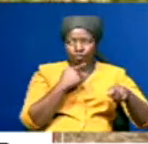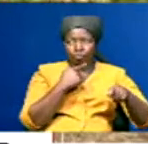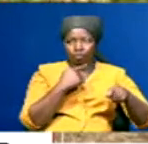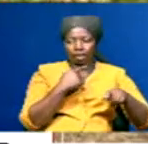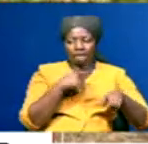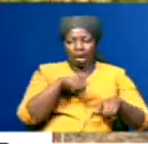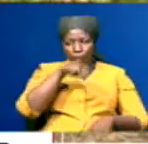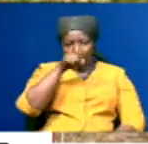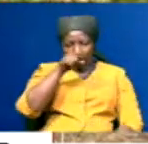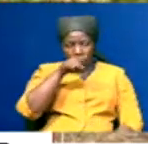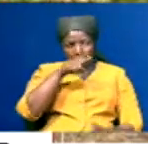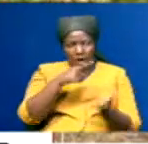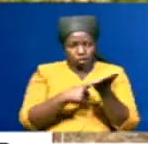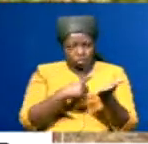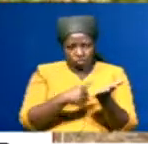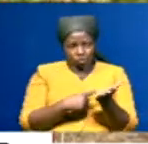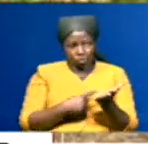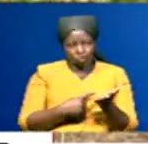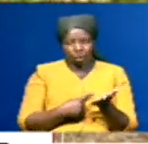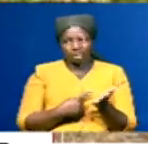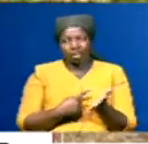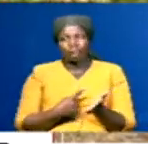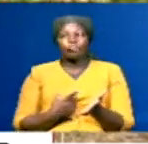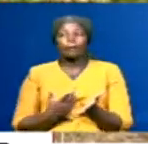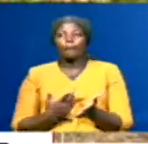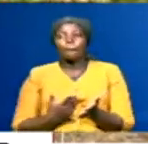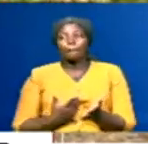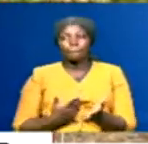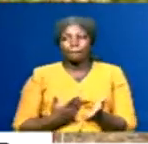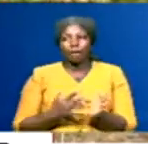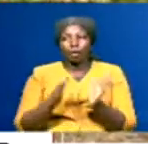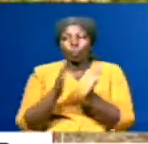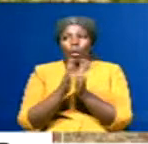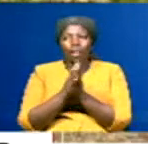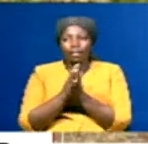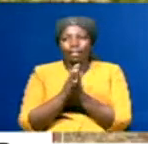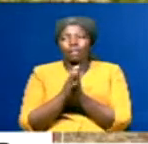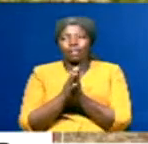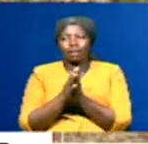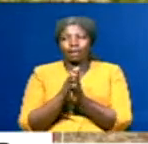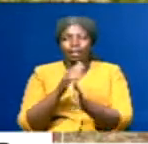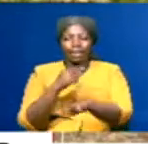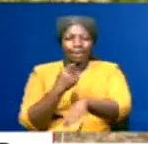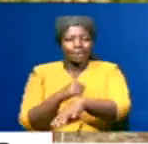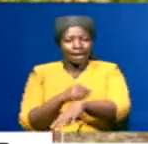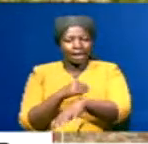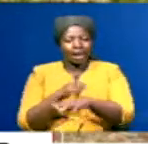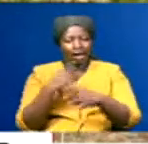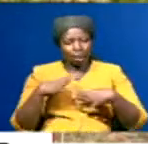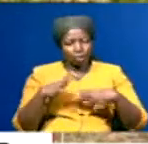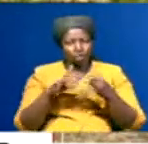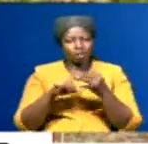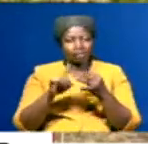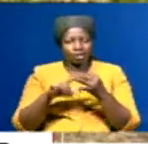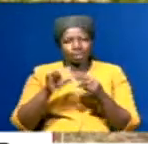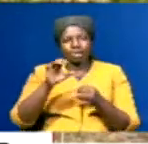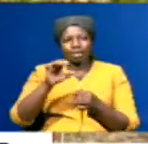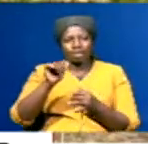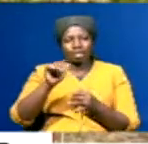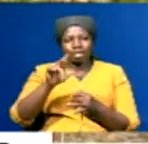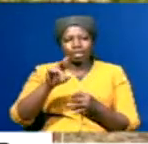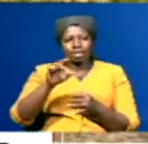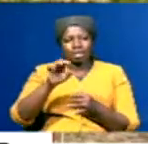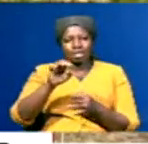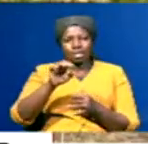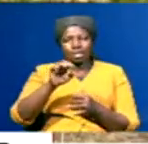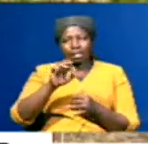colonialist, whether it's with the Ghanaians or with the Caribbean or with the who, I used to be sent